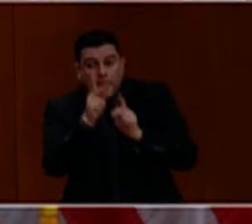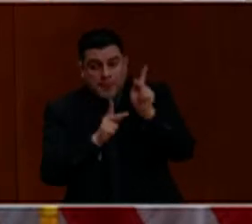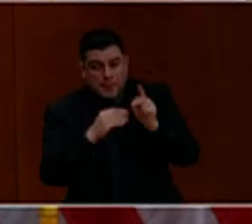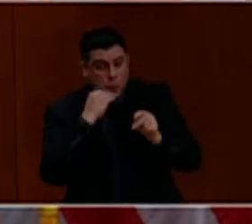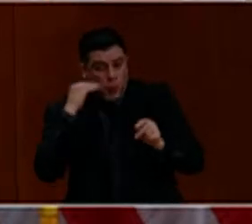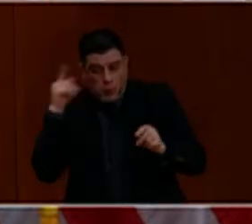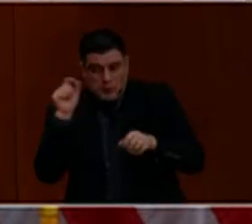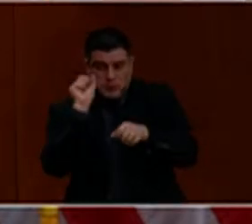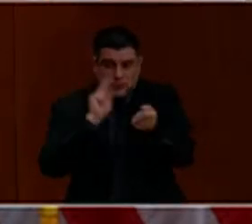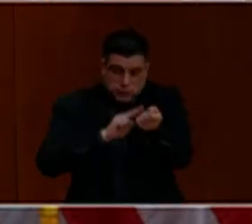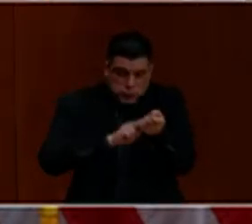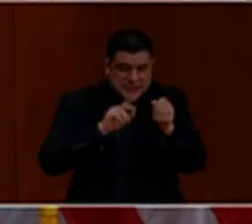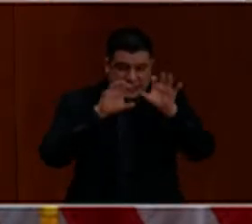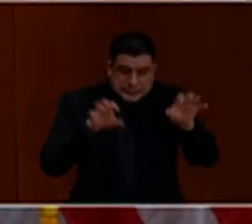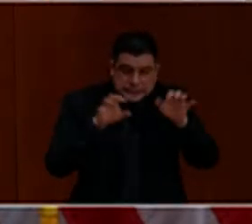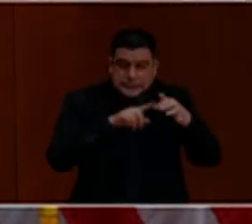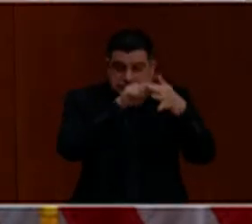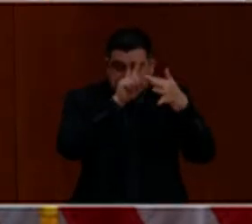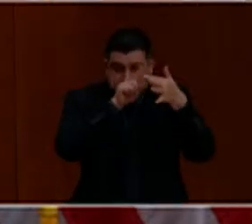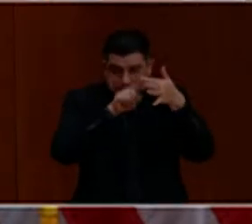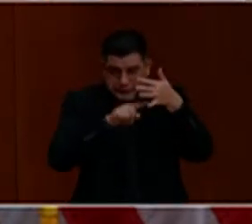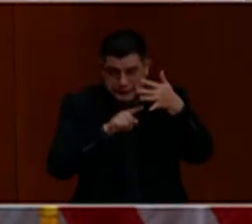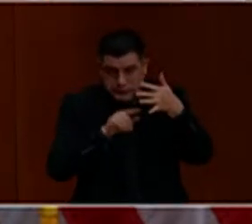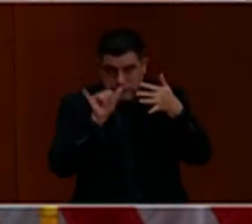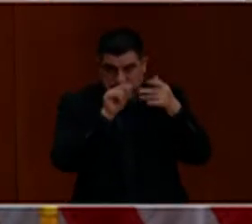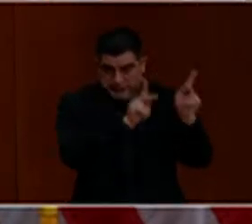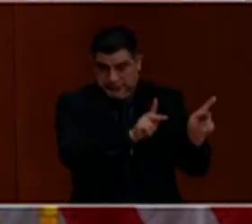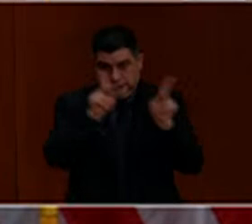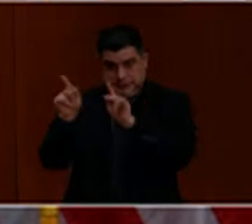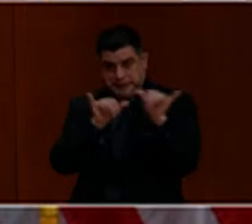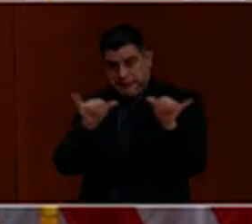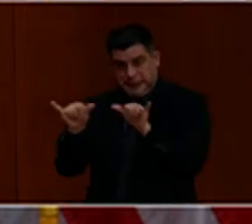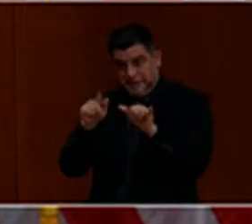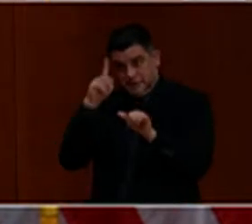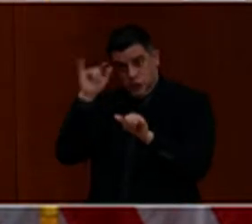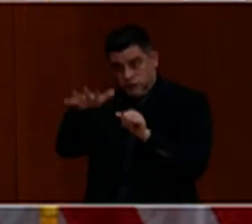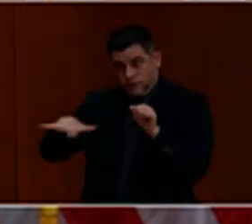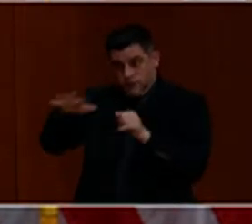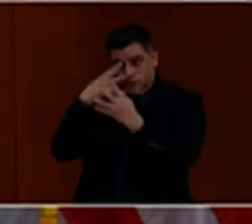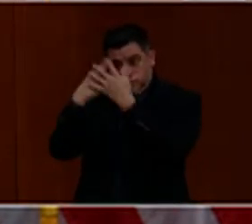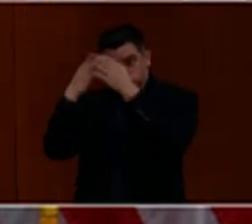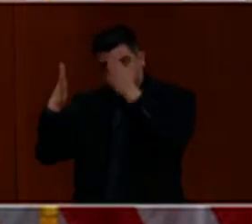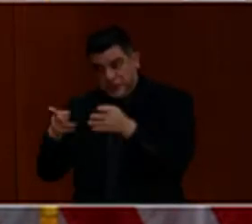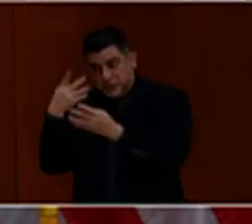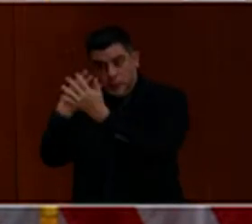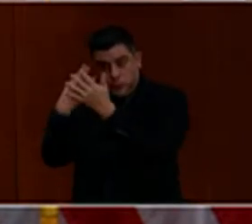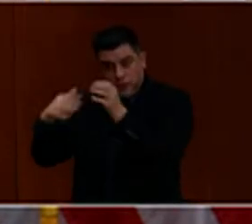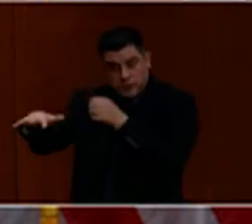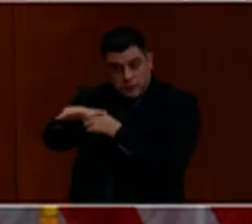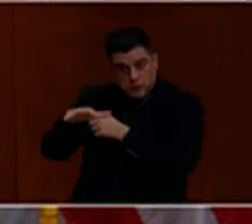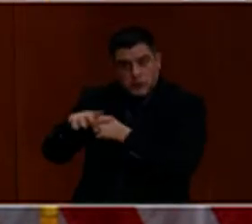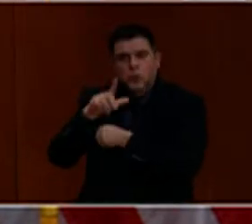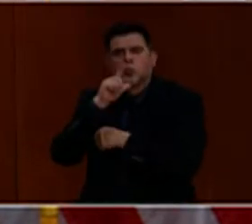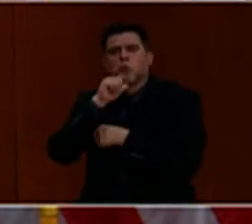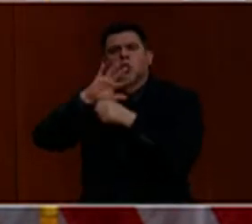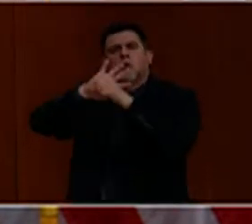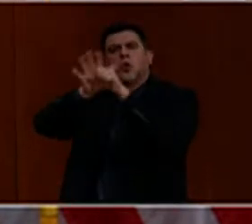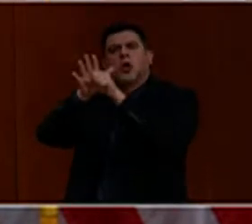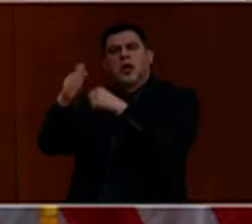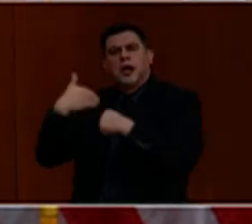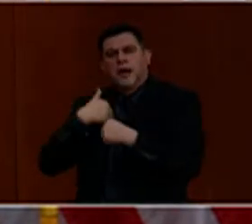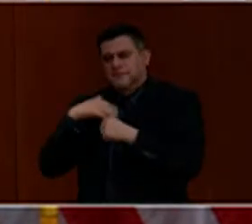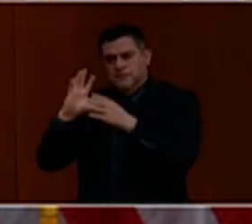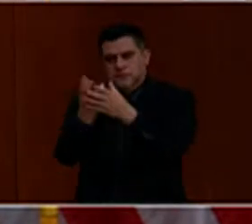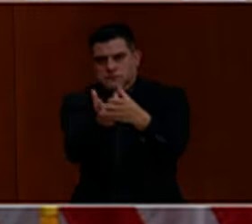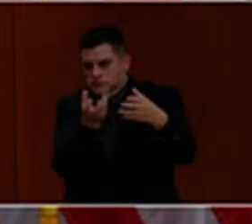consider enacting some of those same measures for prisons, be it COVID-only wings or a facility